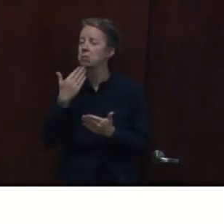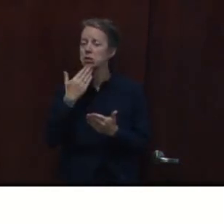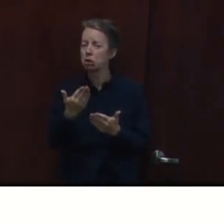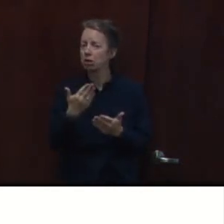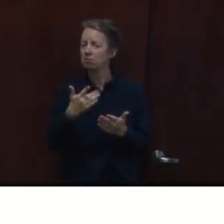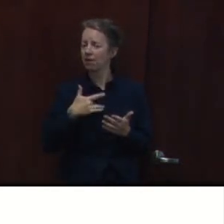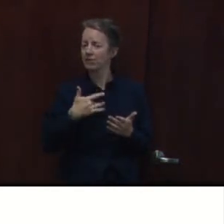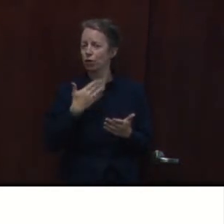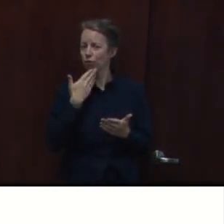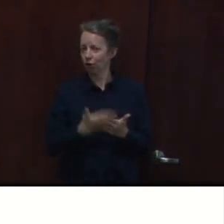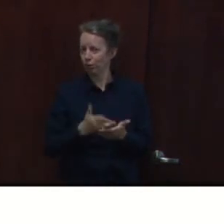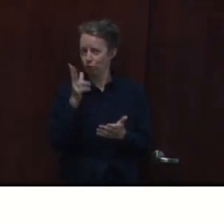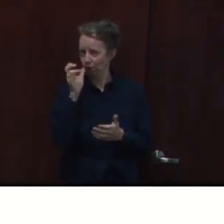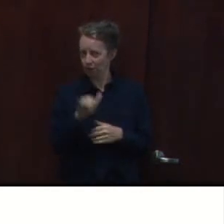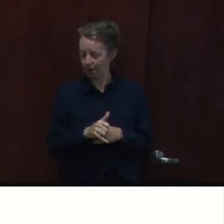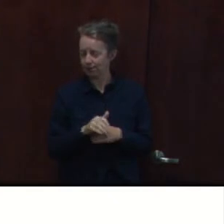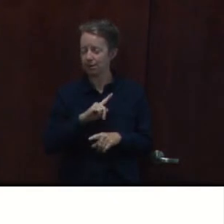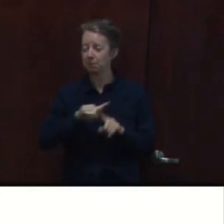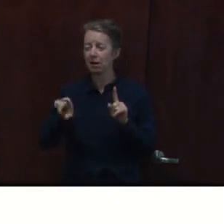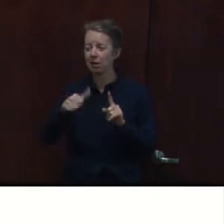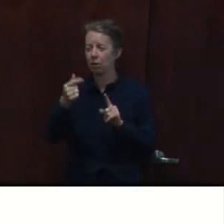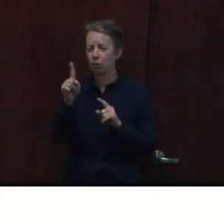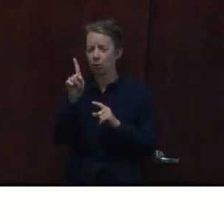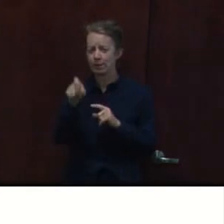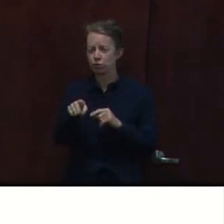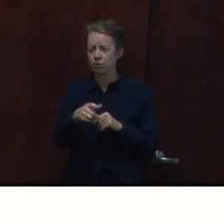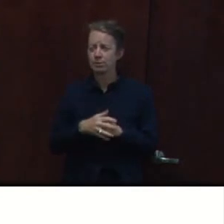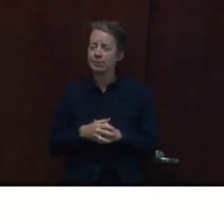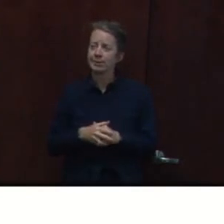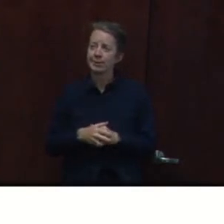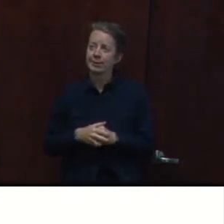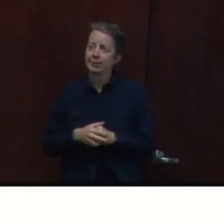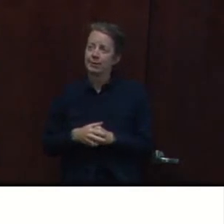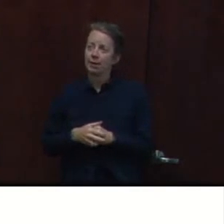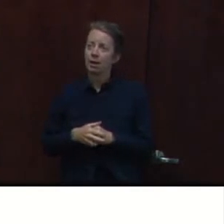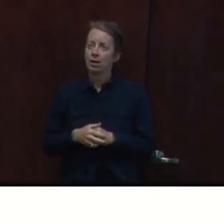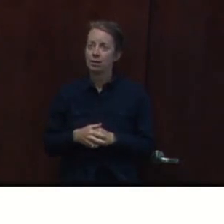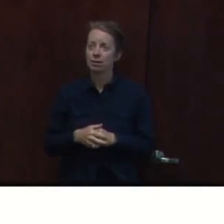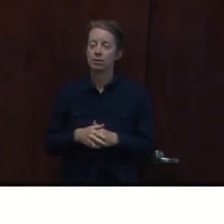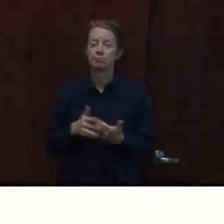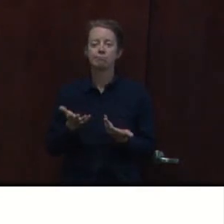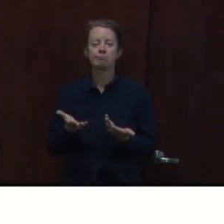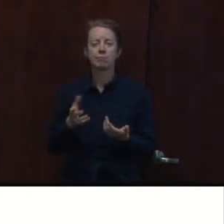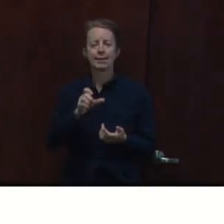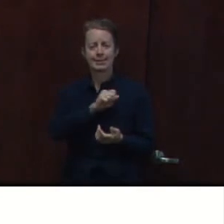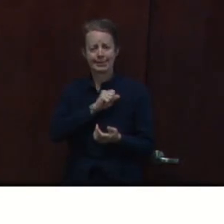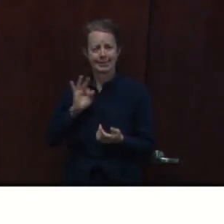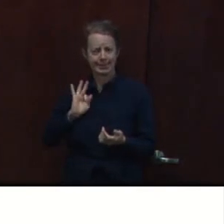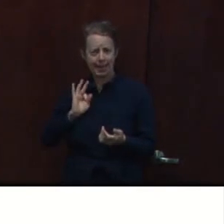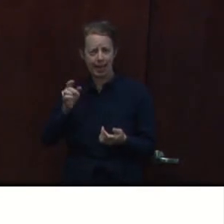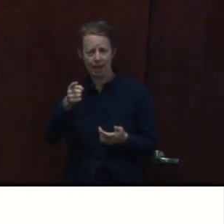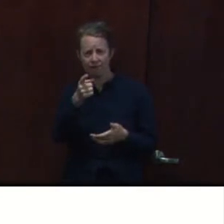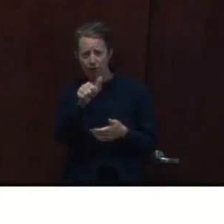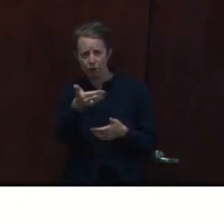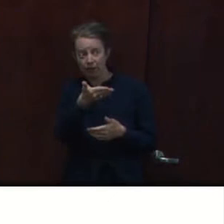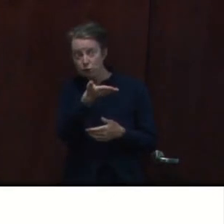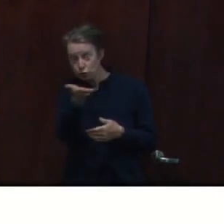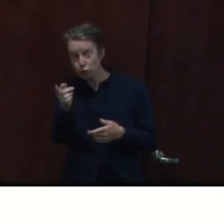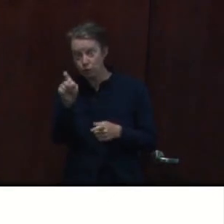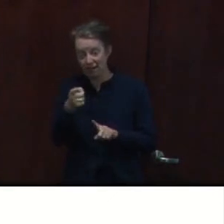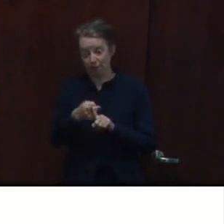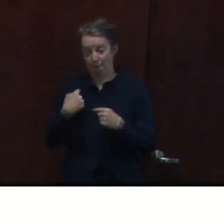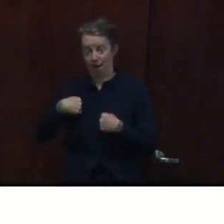ask and anybody can field it. So are there other things that the staff need from the commission in order to make planning